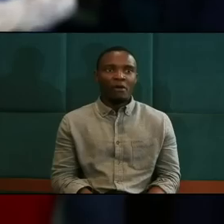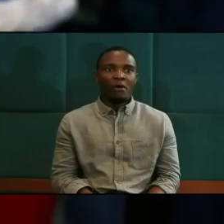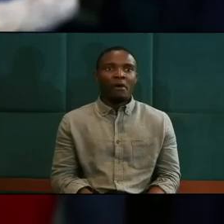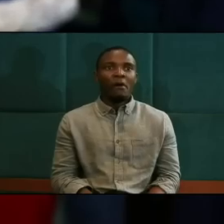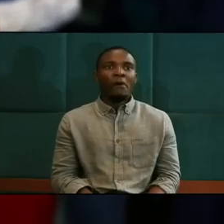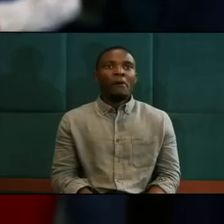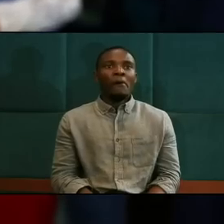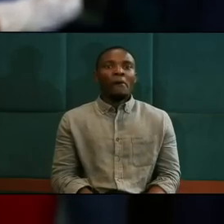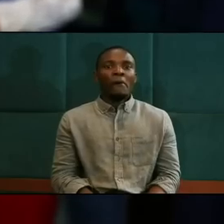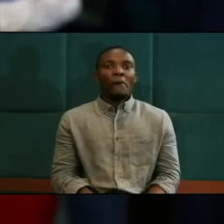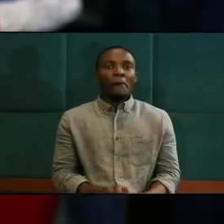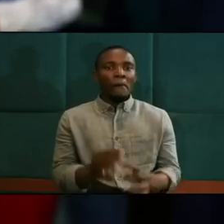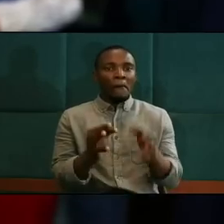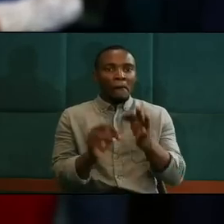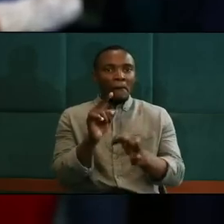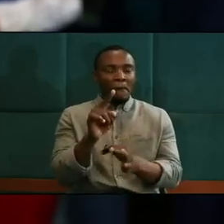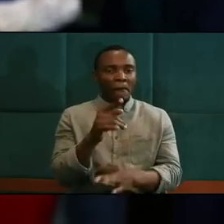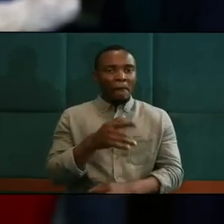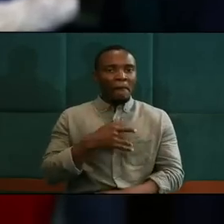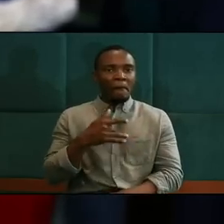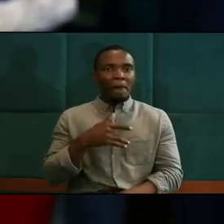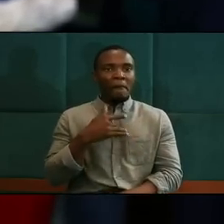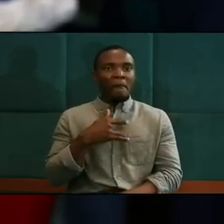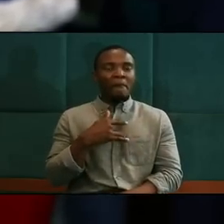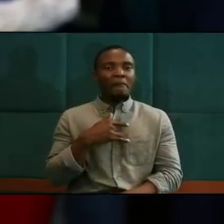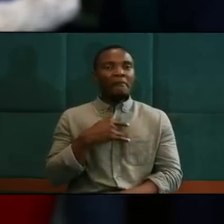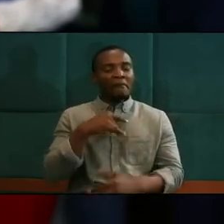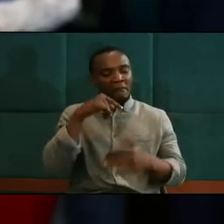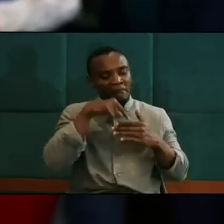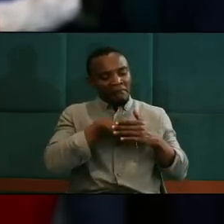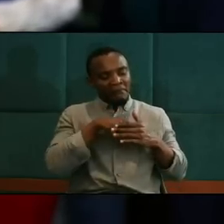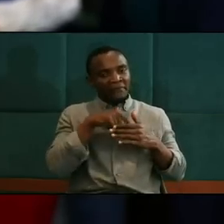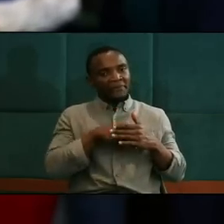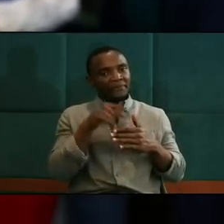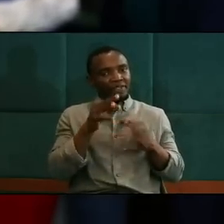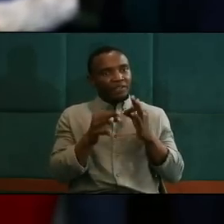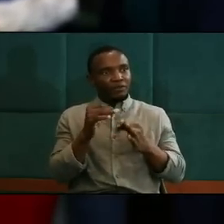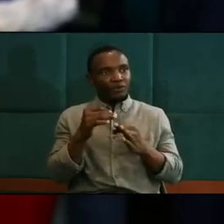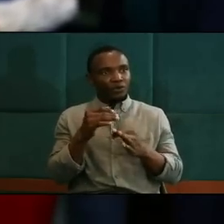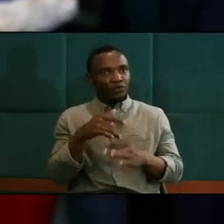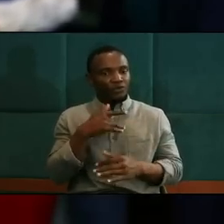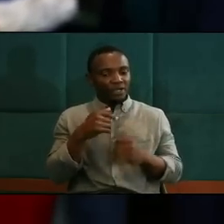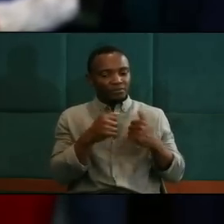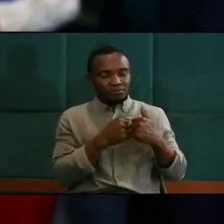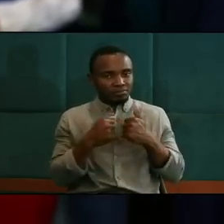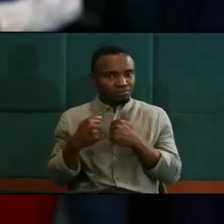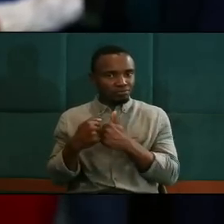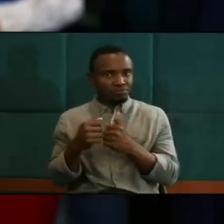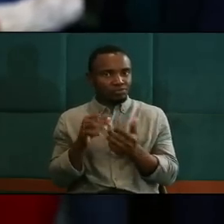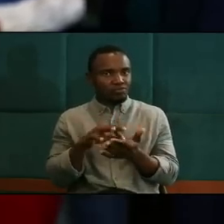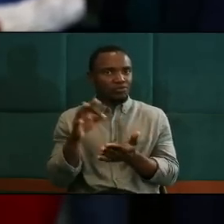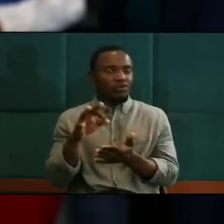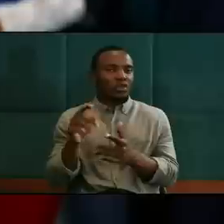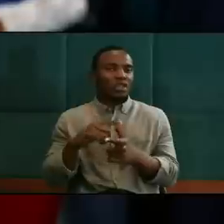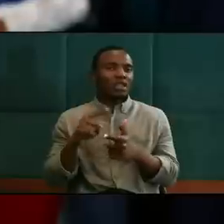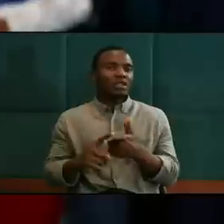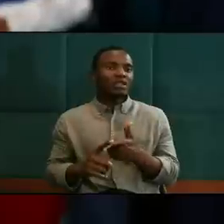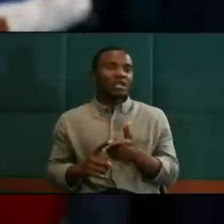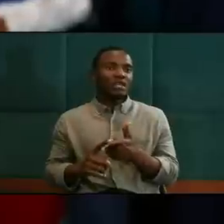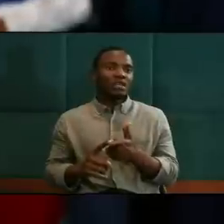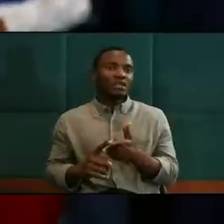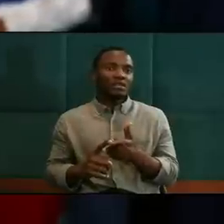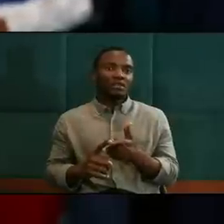And so this morning, if you feel that tug in your heart, if you feel that struggle in your soul, it is a war over your